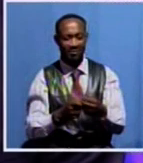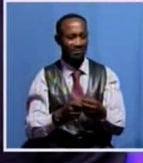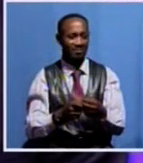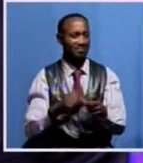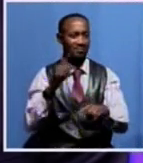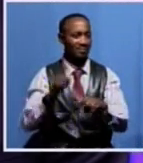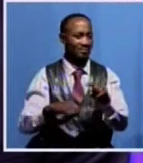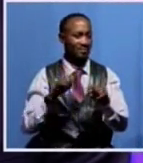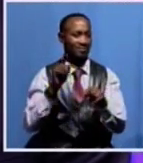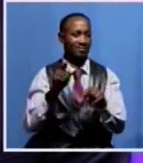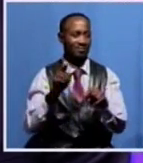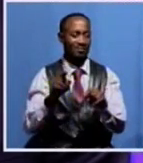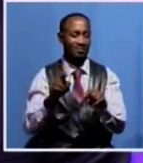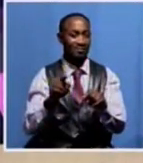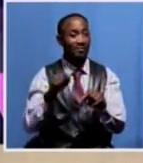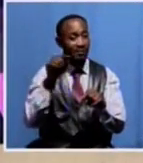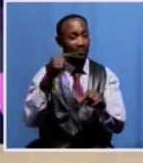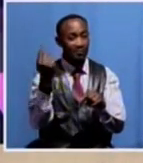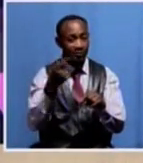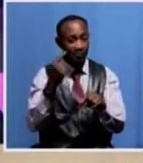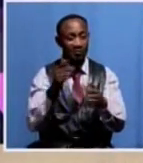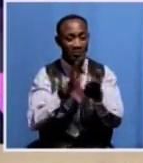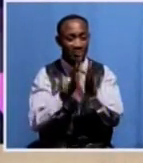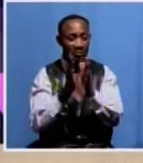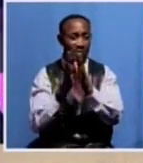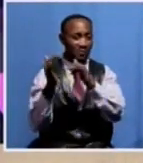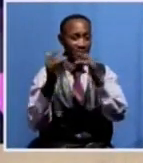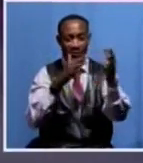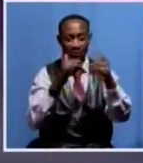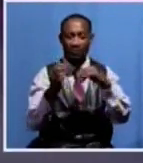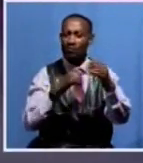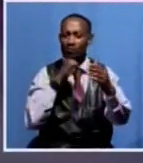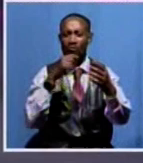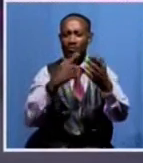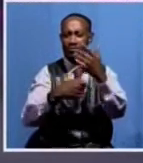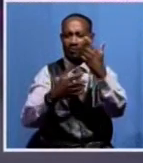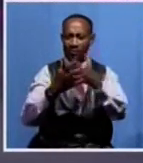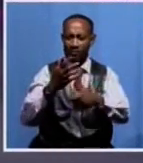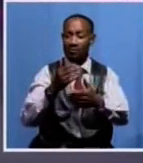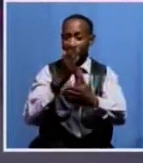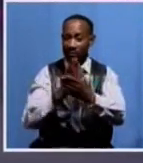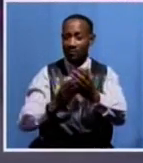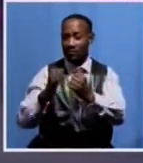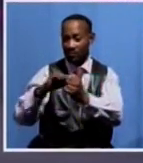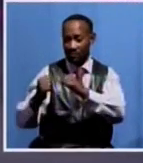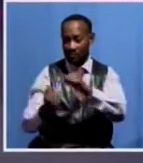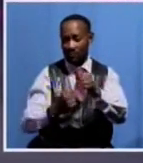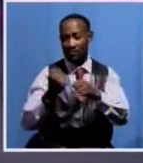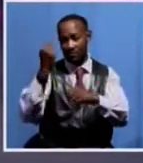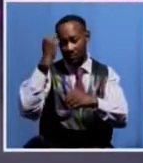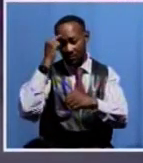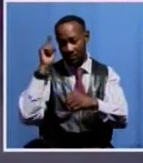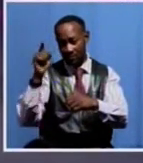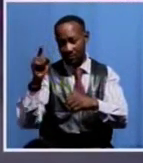response. This was basically turned into a battle, not really a consultation. No, it wasn't. Government was busy defending, and the public was really it wasn't.